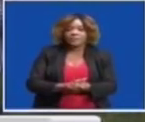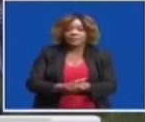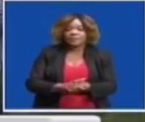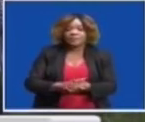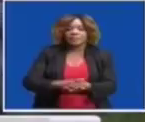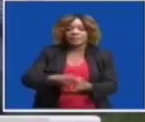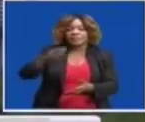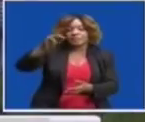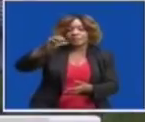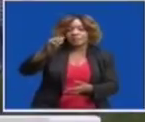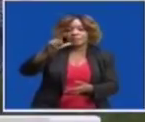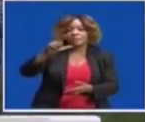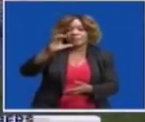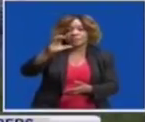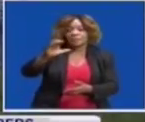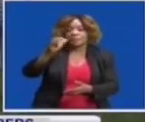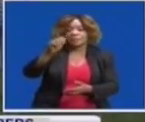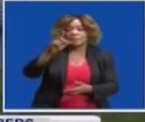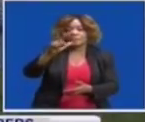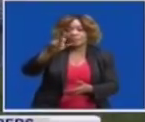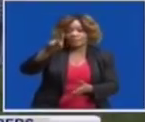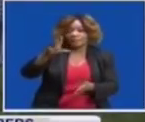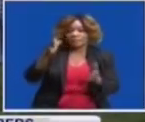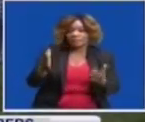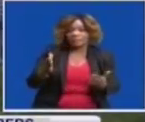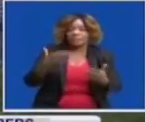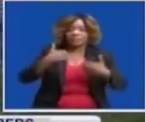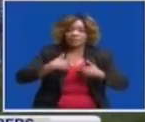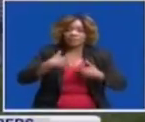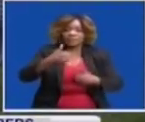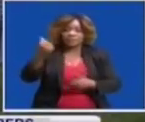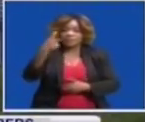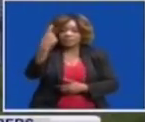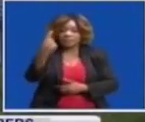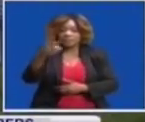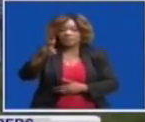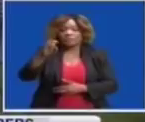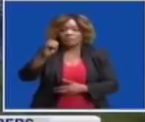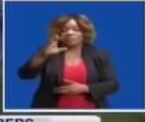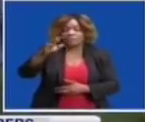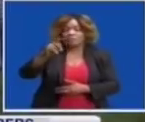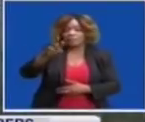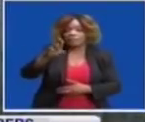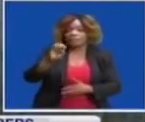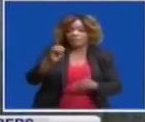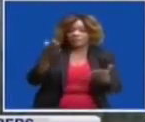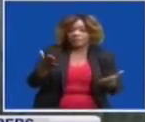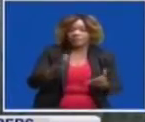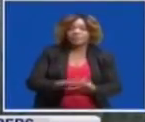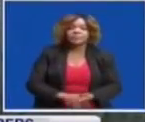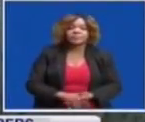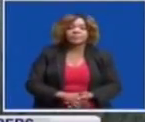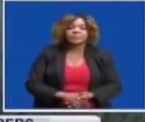4. Then we have 1 hectare of Kirombero. Total hectareage, that makes 10 for this year.